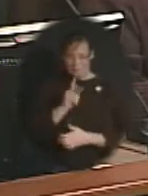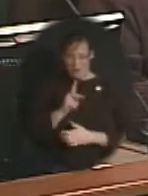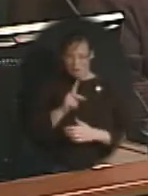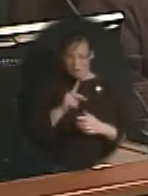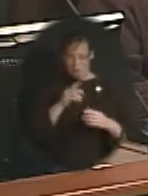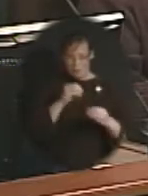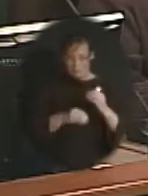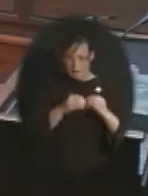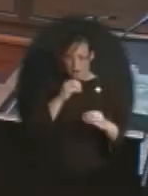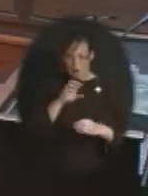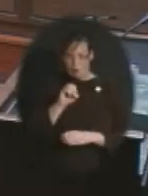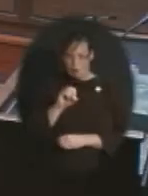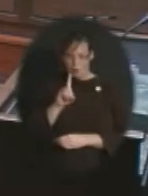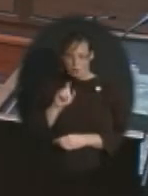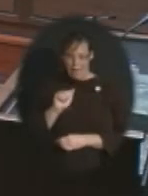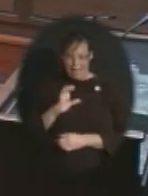ODAC.